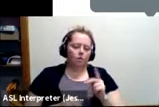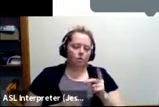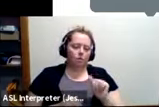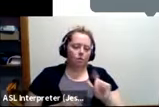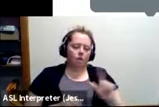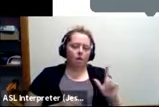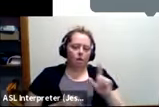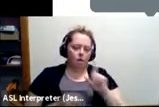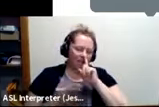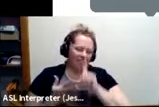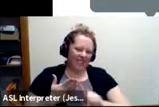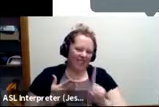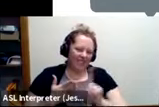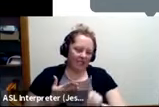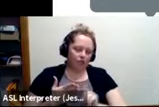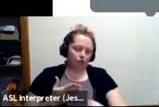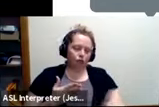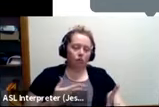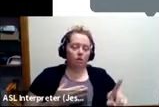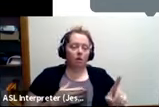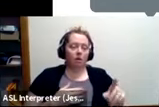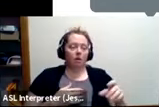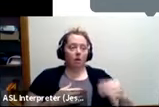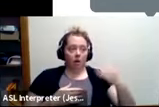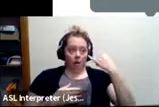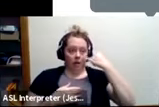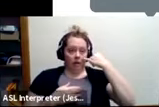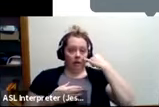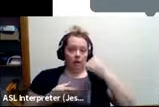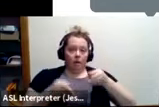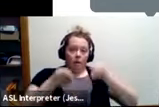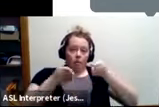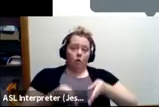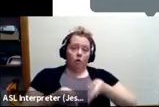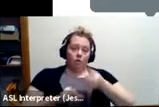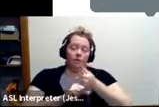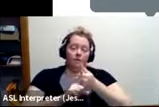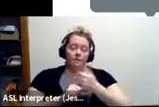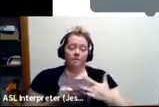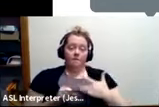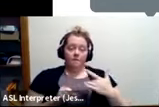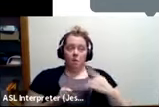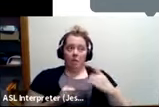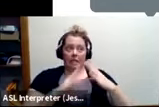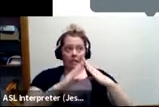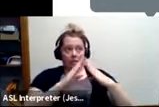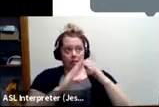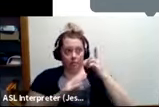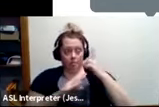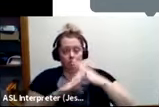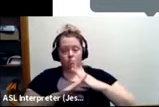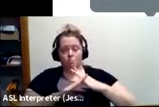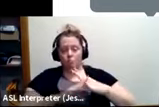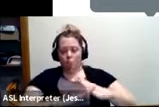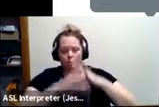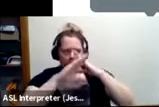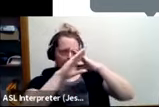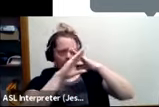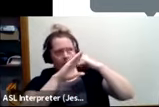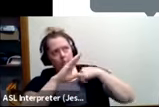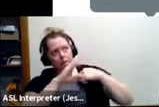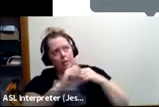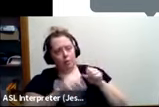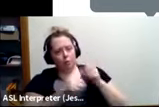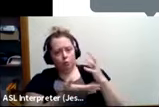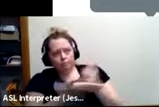city itself has prevented them from the full access of their civil rights. And if it were a police officer, that